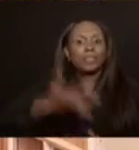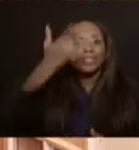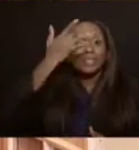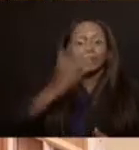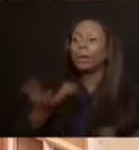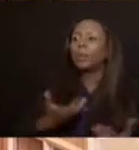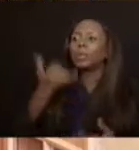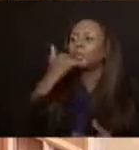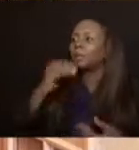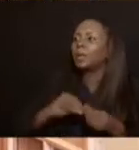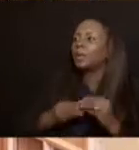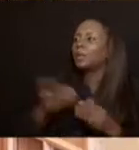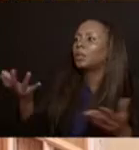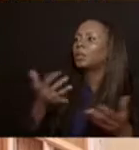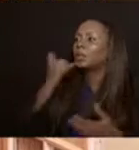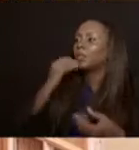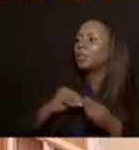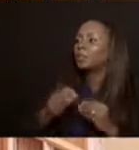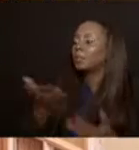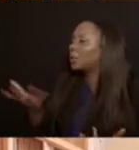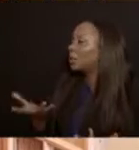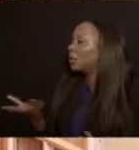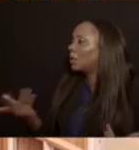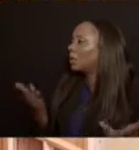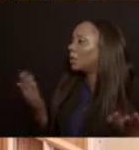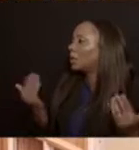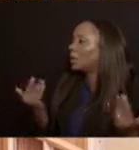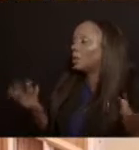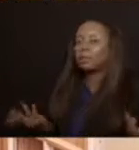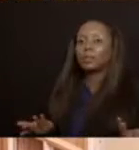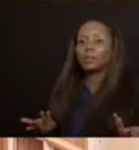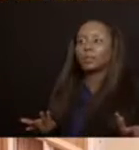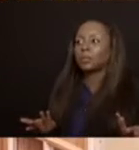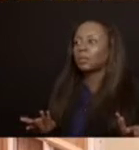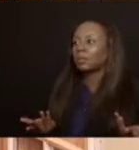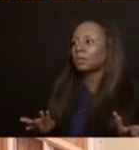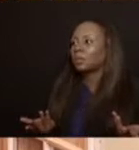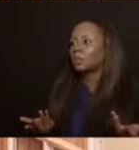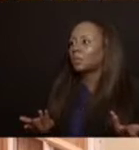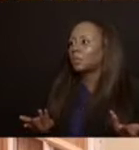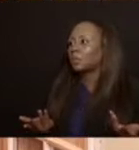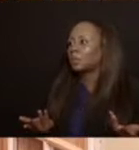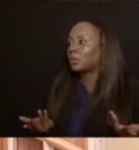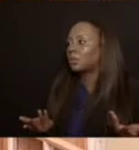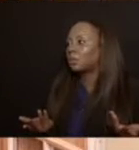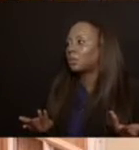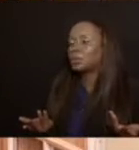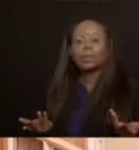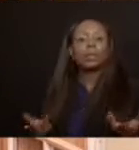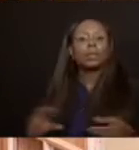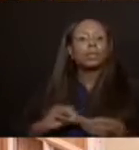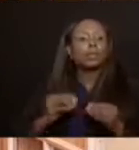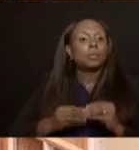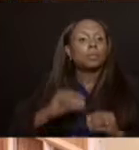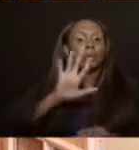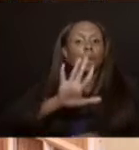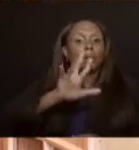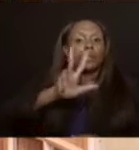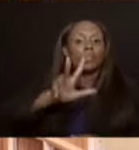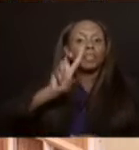have the number yet? What's the number, please? Just give me the number. 536-1800. The number is